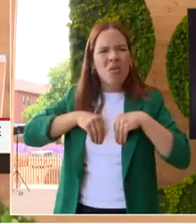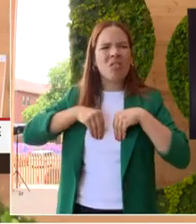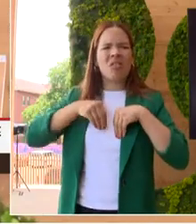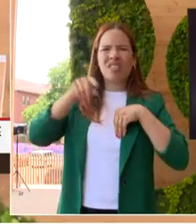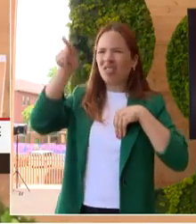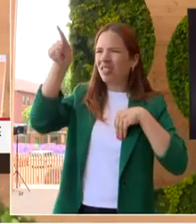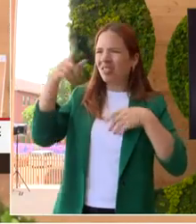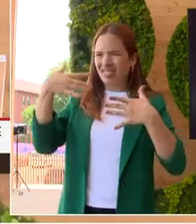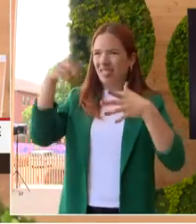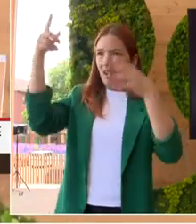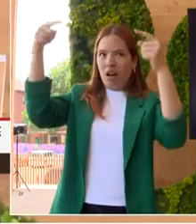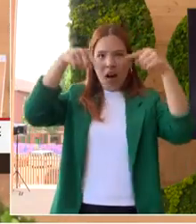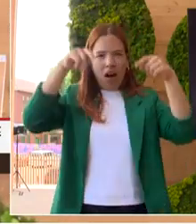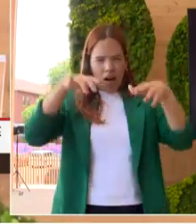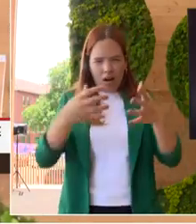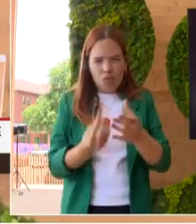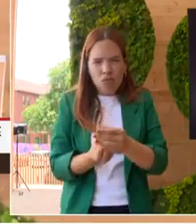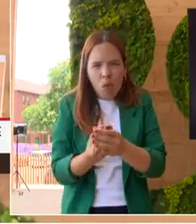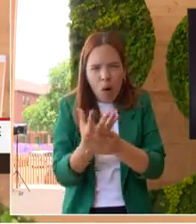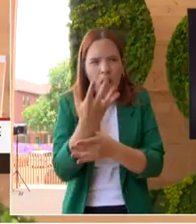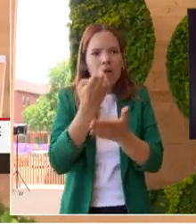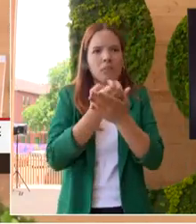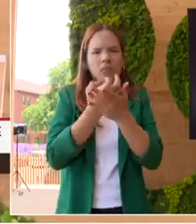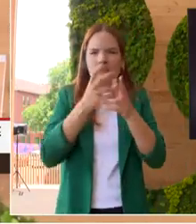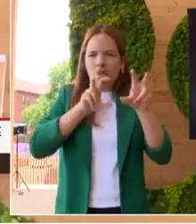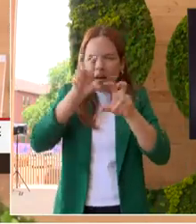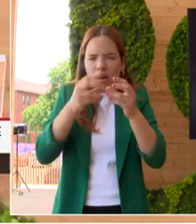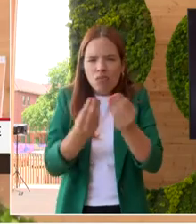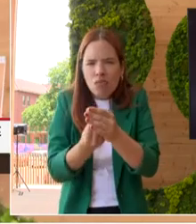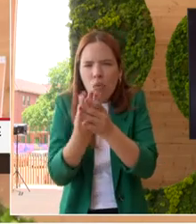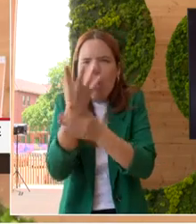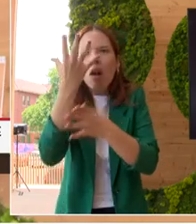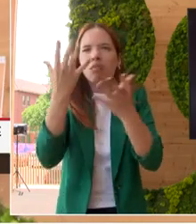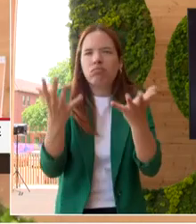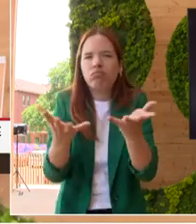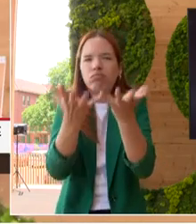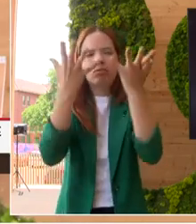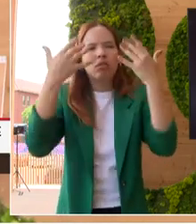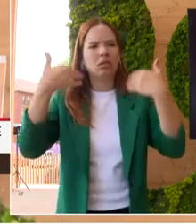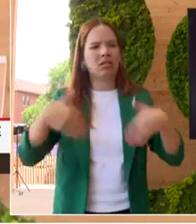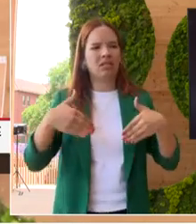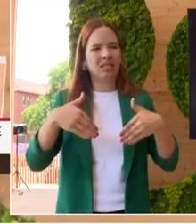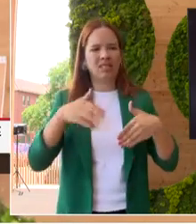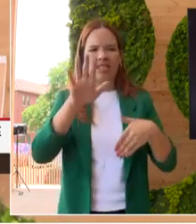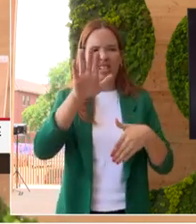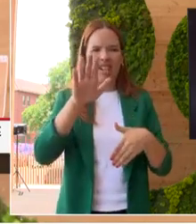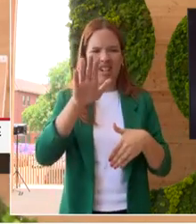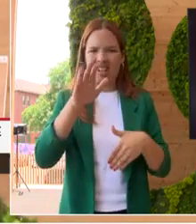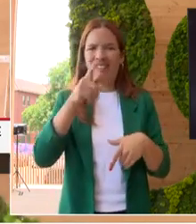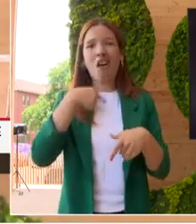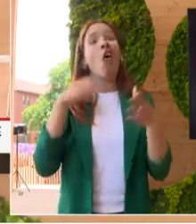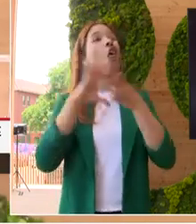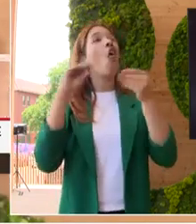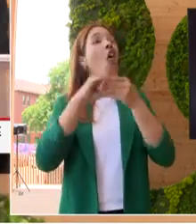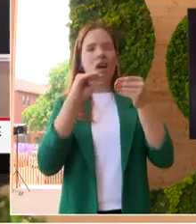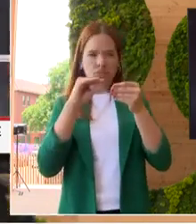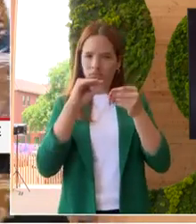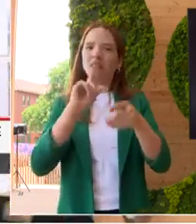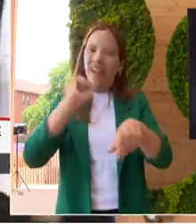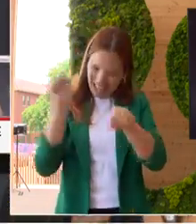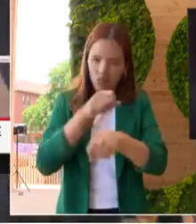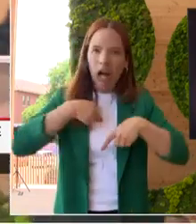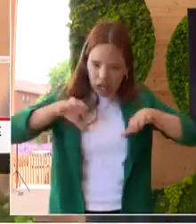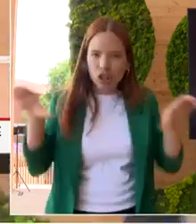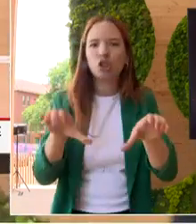money where our mouth is. And as I always say, don't just stand there. Do something. I love you guys. God bless. Thank you.